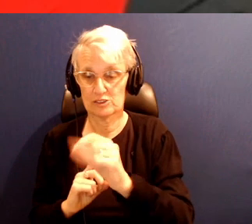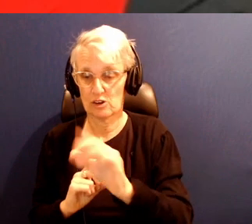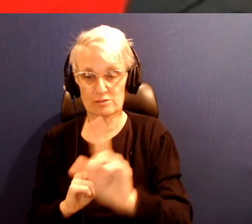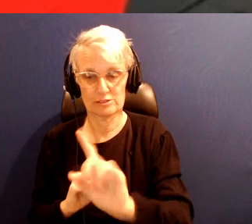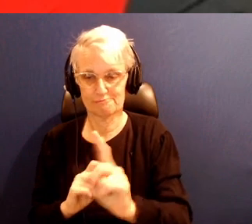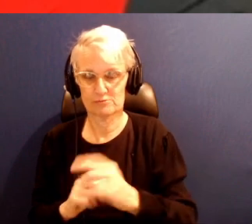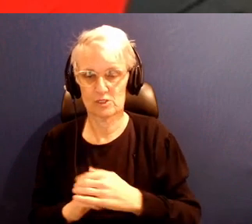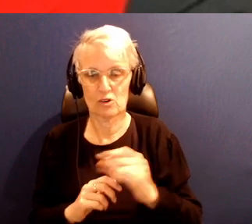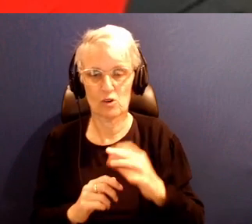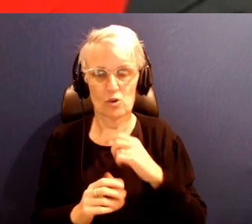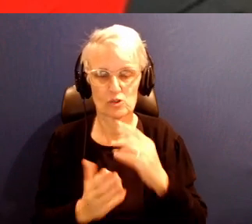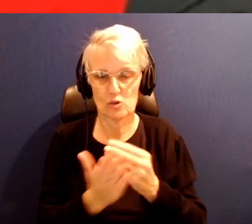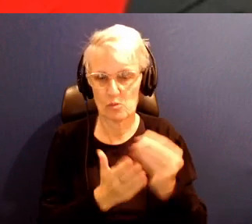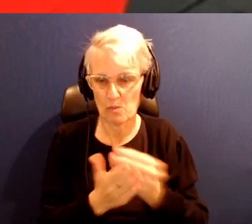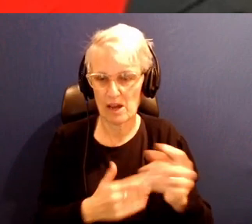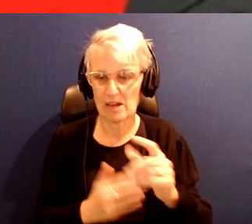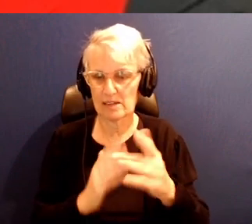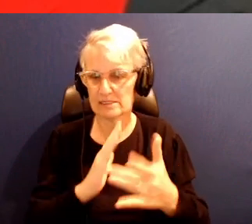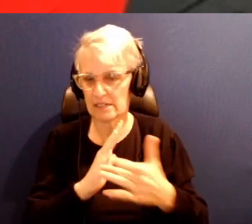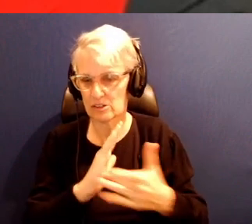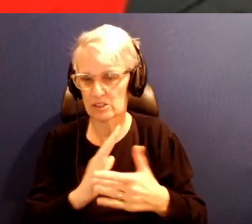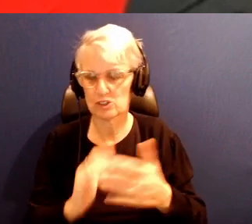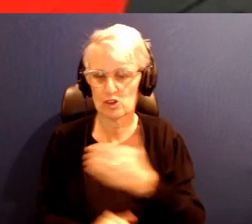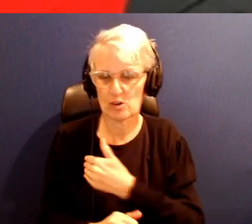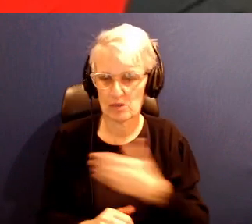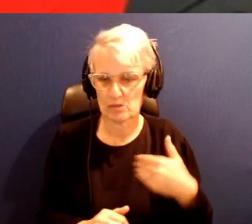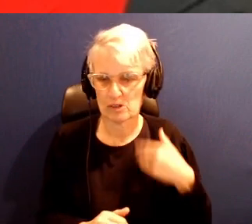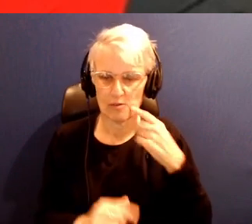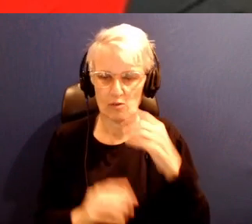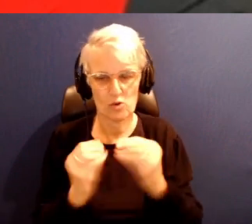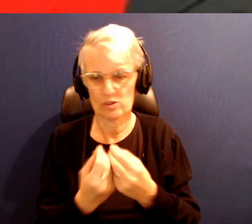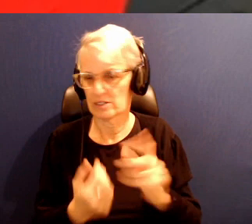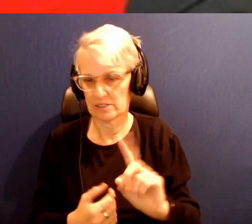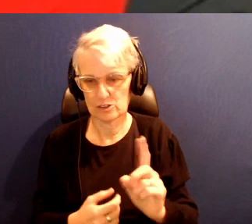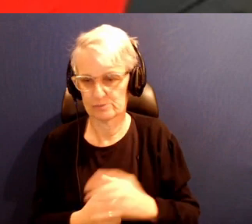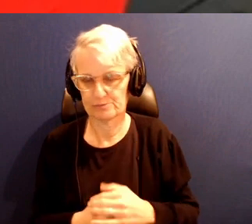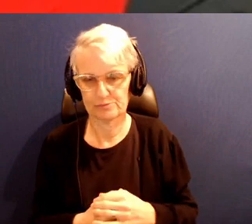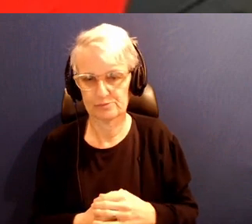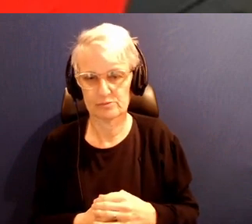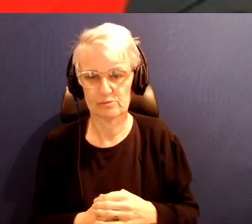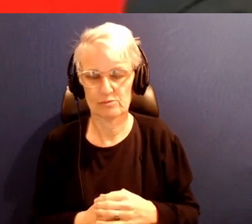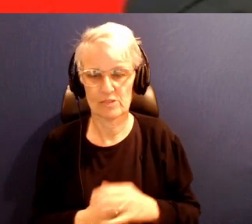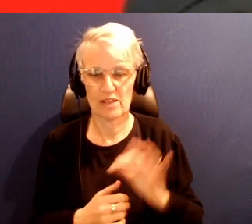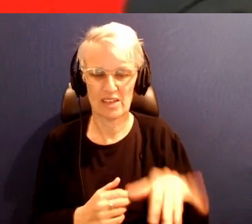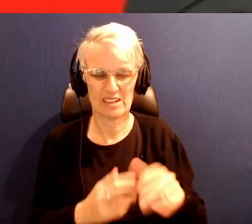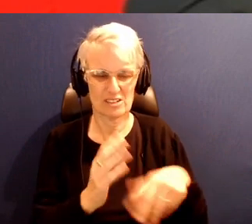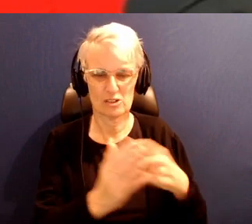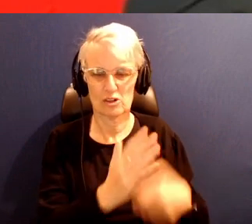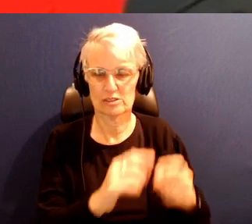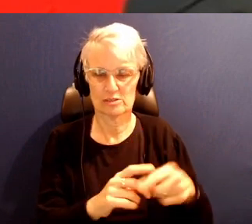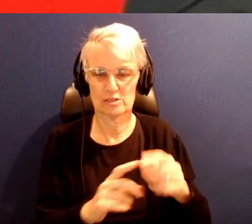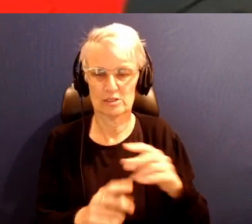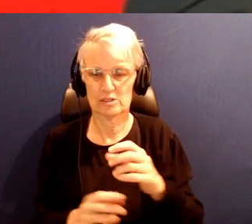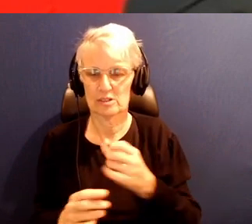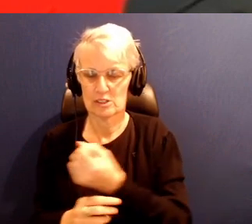the organization or to purchase software or memberships for the organization. Such costs would have